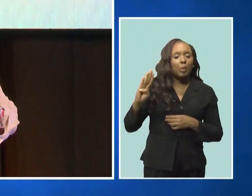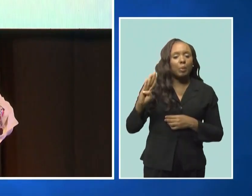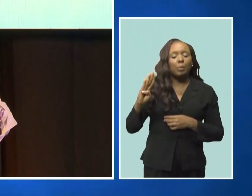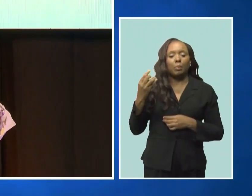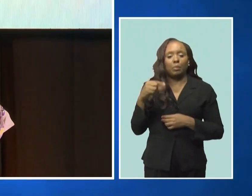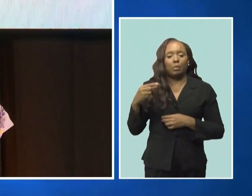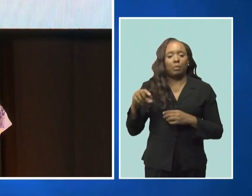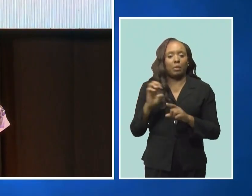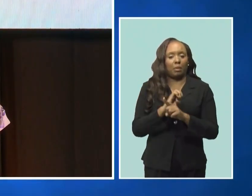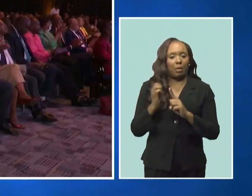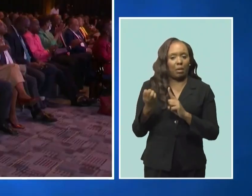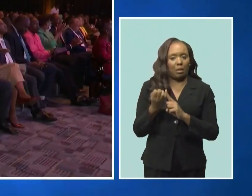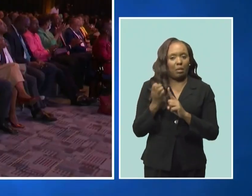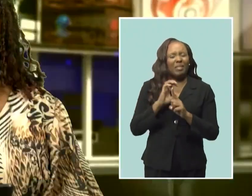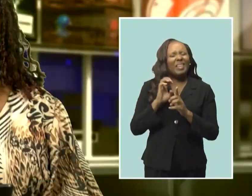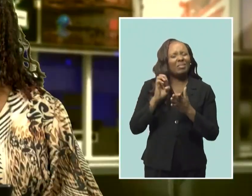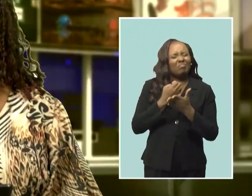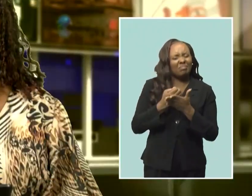of Barbadians.